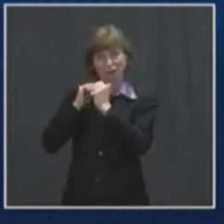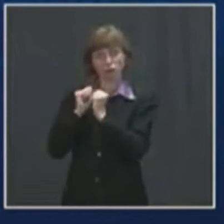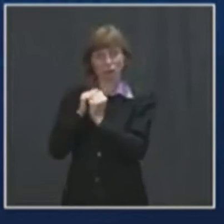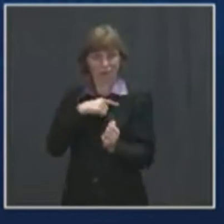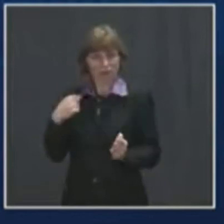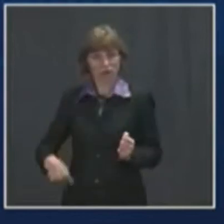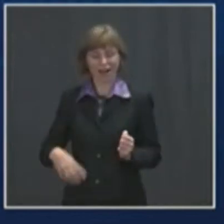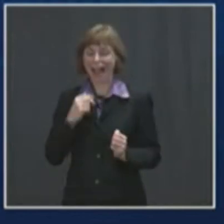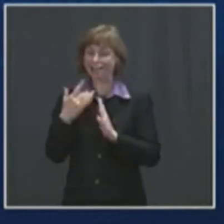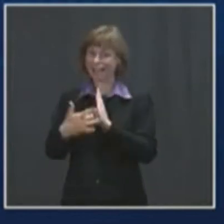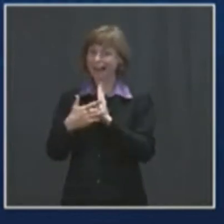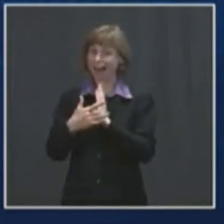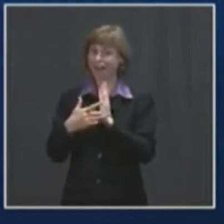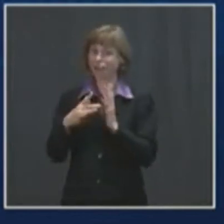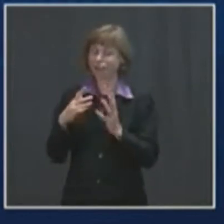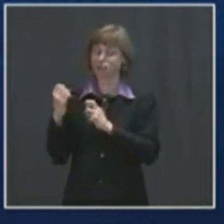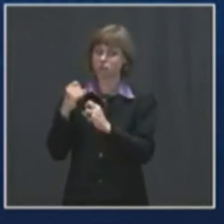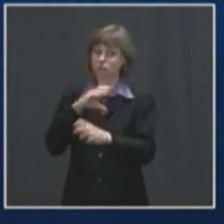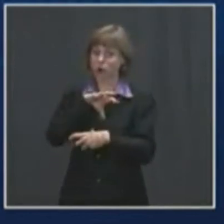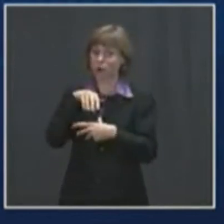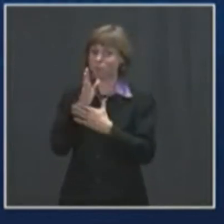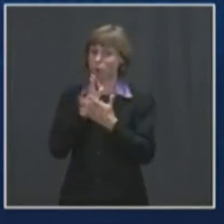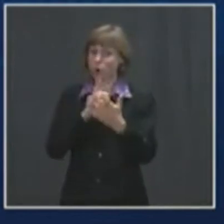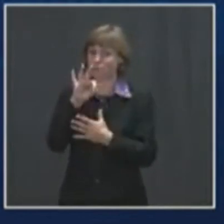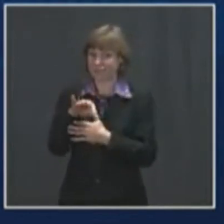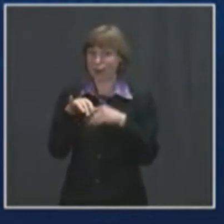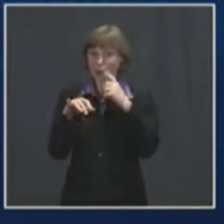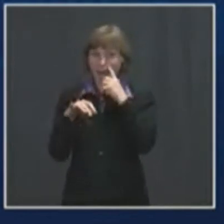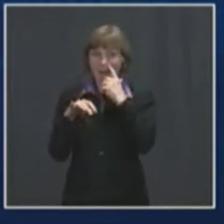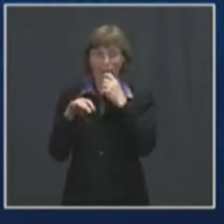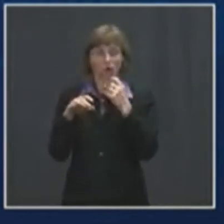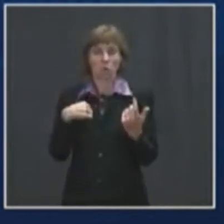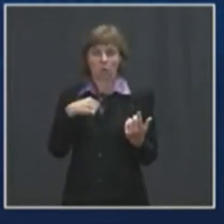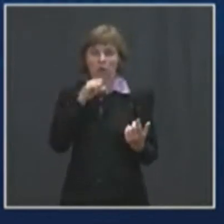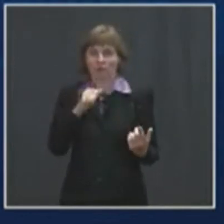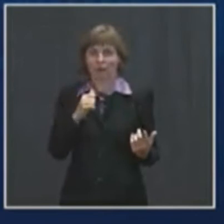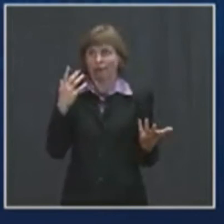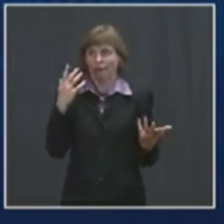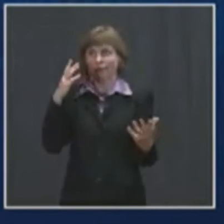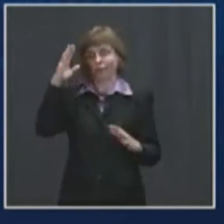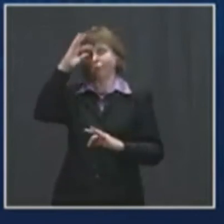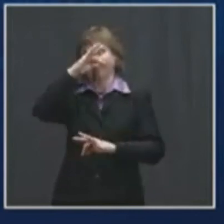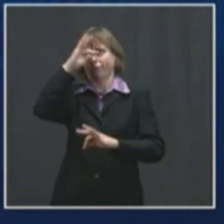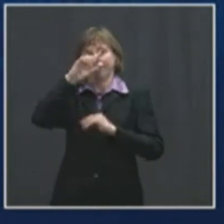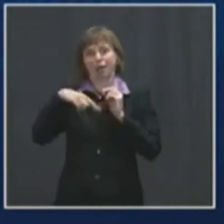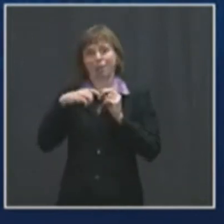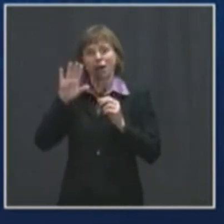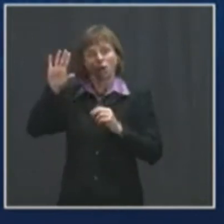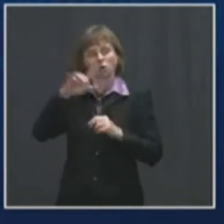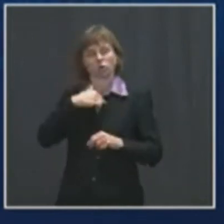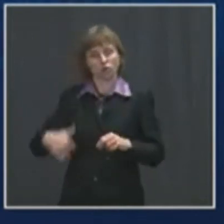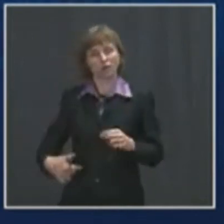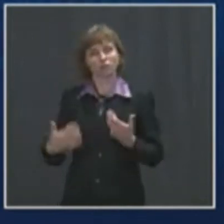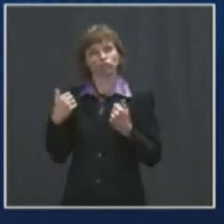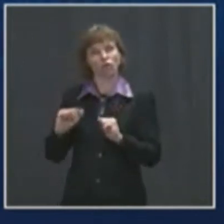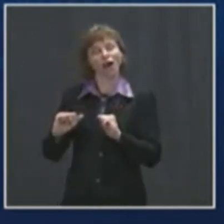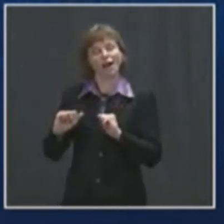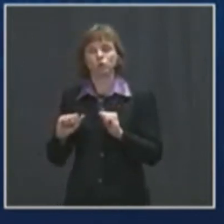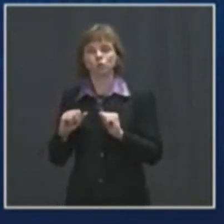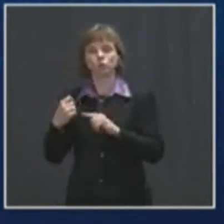of that competition. We should have no illusions about China's objectives, which are to undercut America's long-standing technological advantage and to